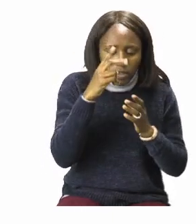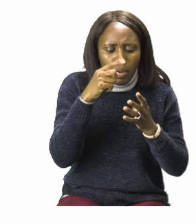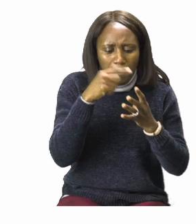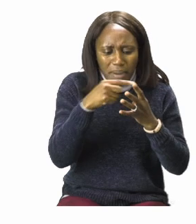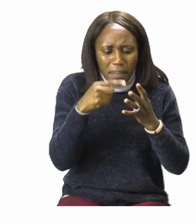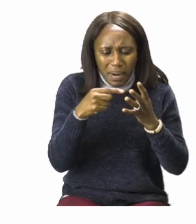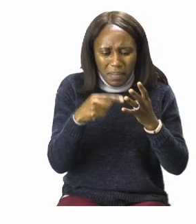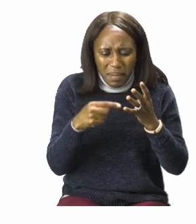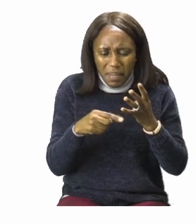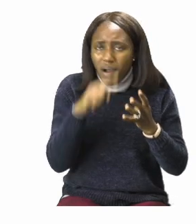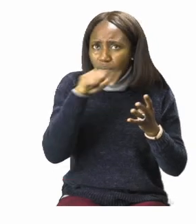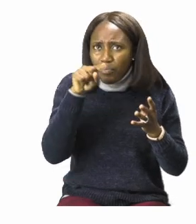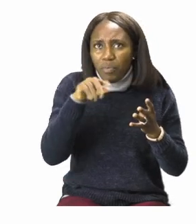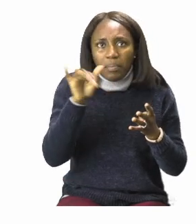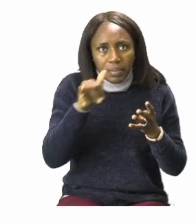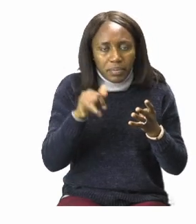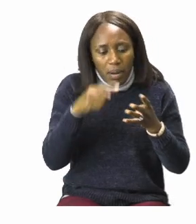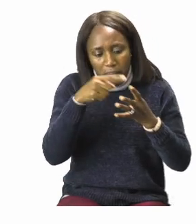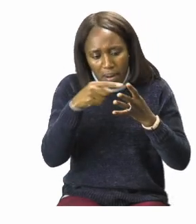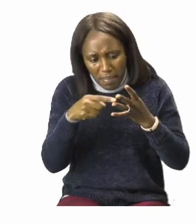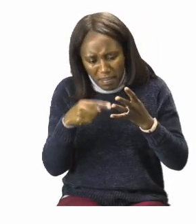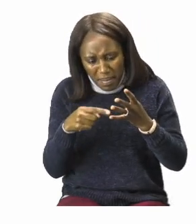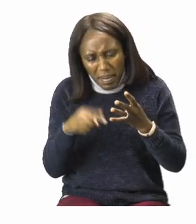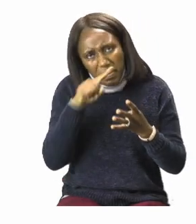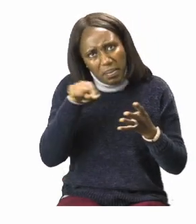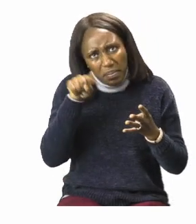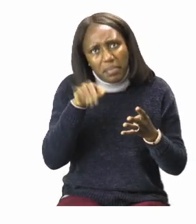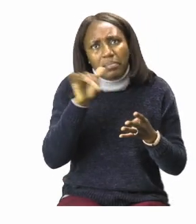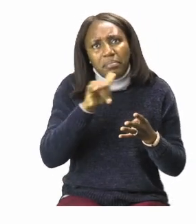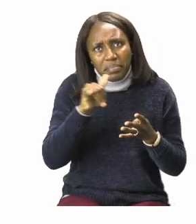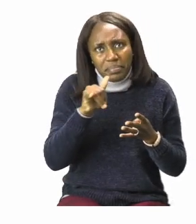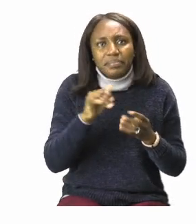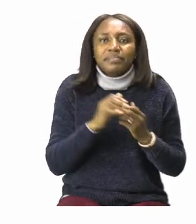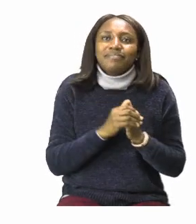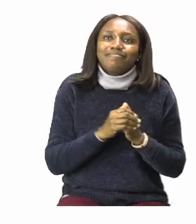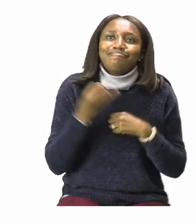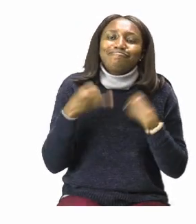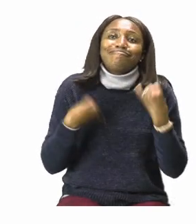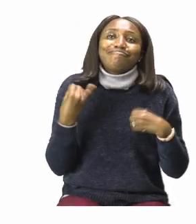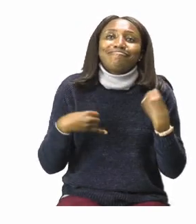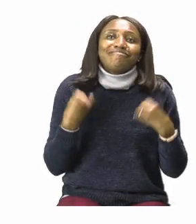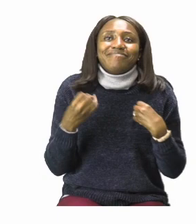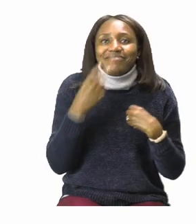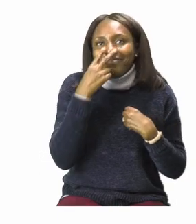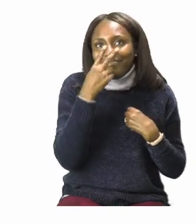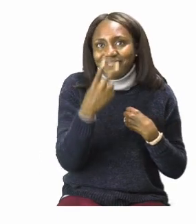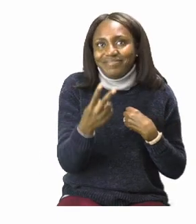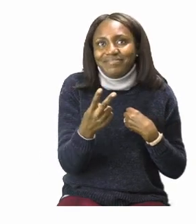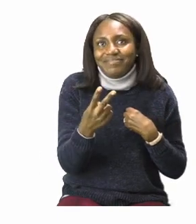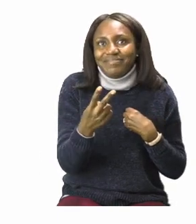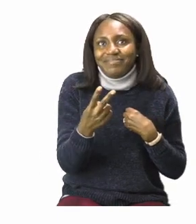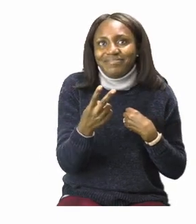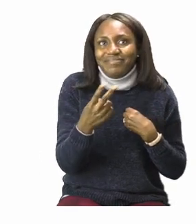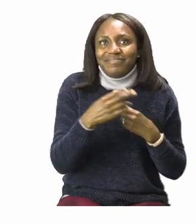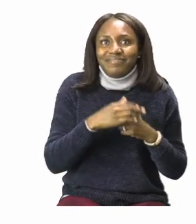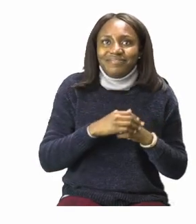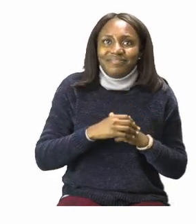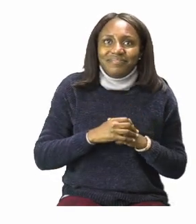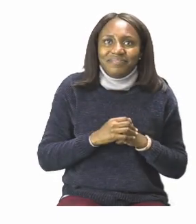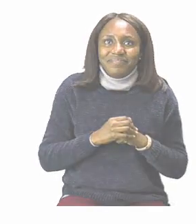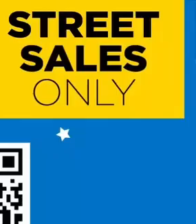missed out so that you can complete your exercise. Have fun, and I'll see you soon after the advert